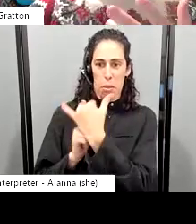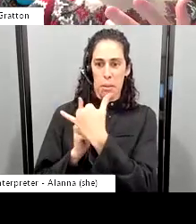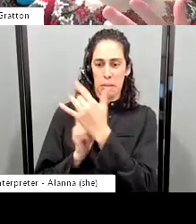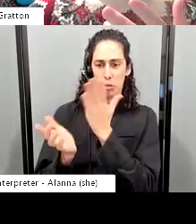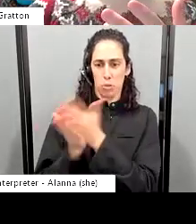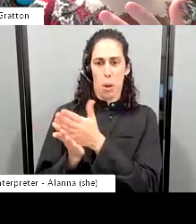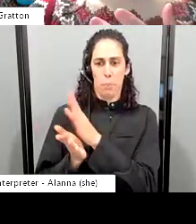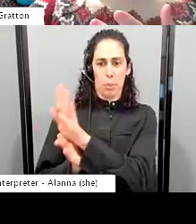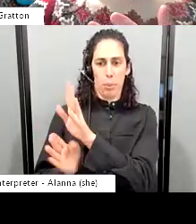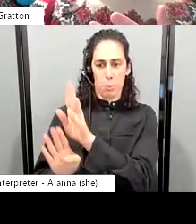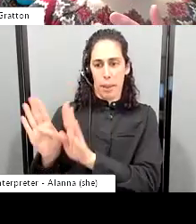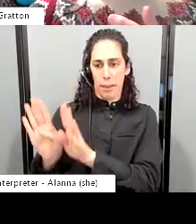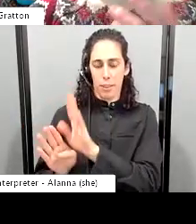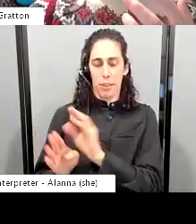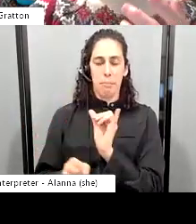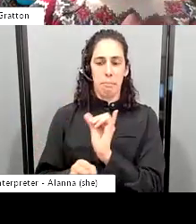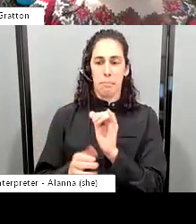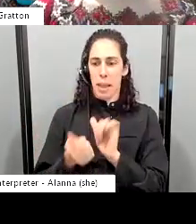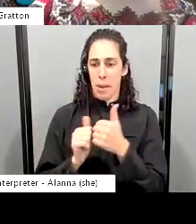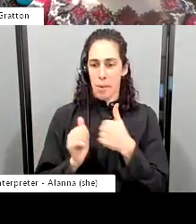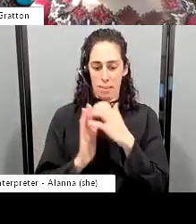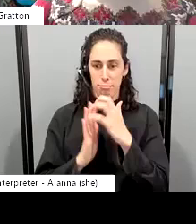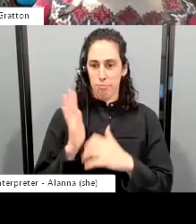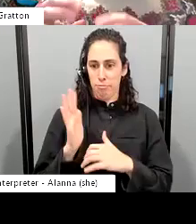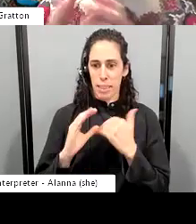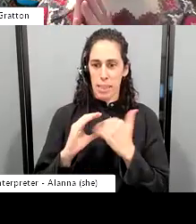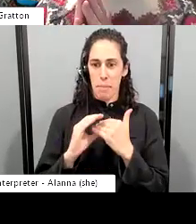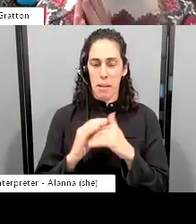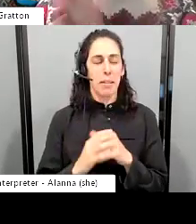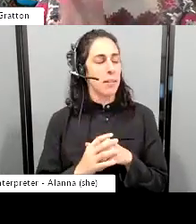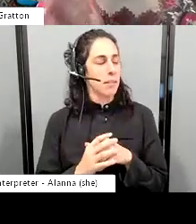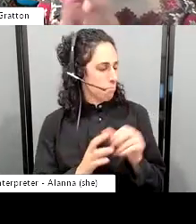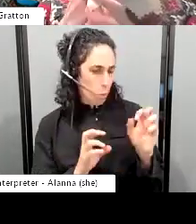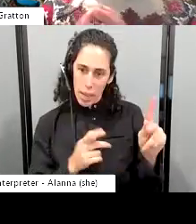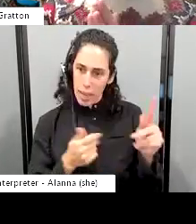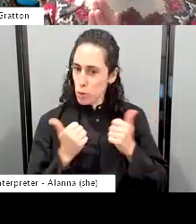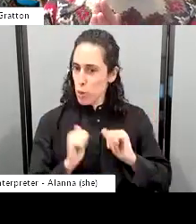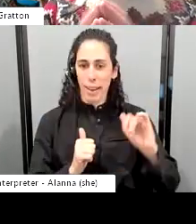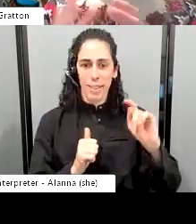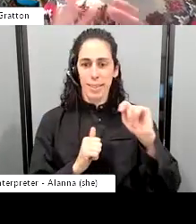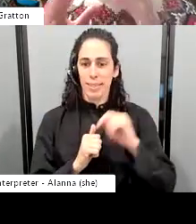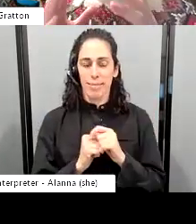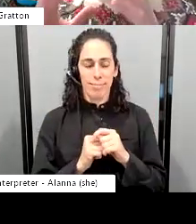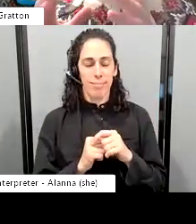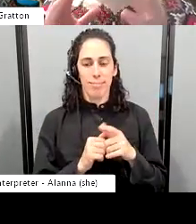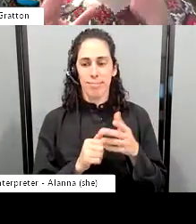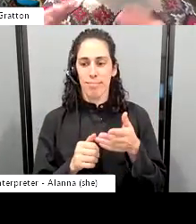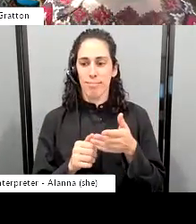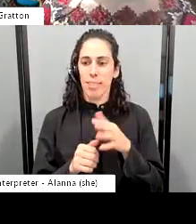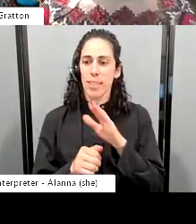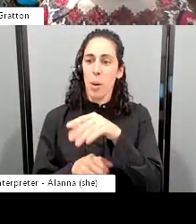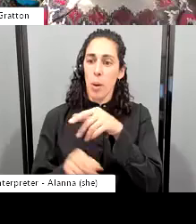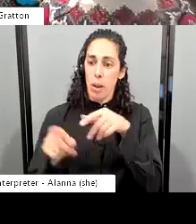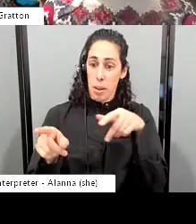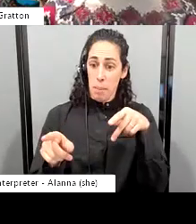you're asking for labor relations advice to Yeah. ChatGPT. It was Patty. I see Patty's message there. So Yeah. I'm going to copy Patty. I'm going to copy